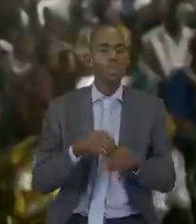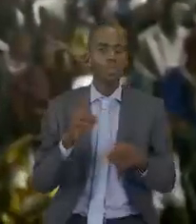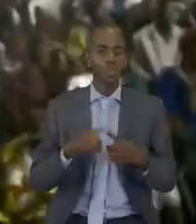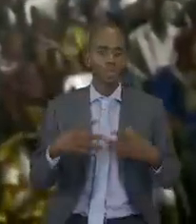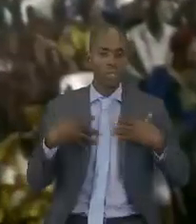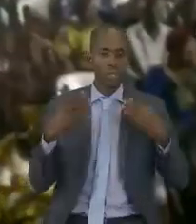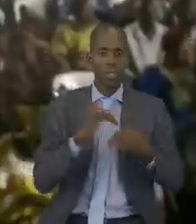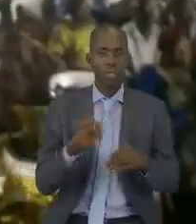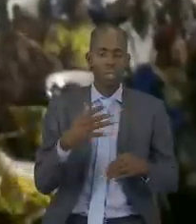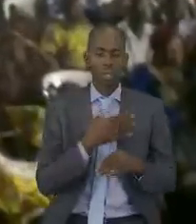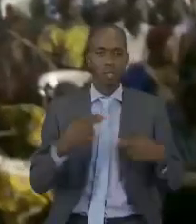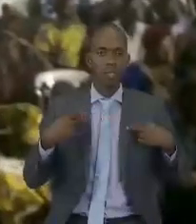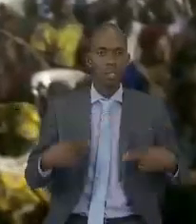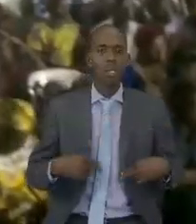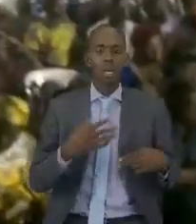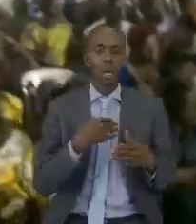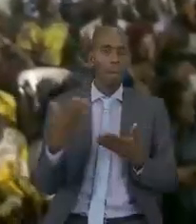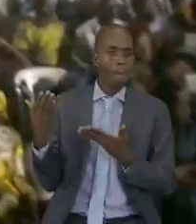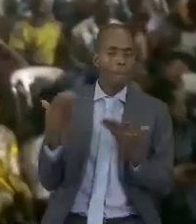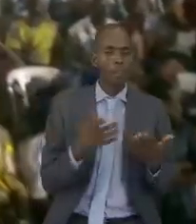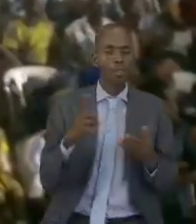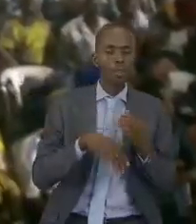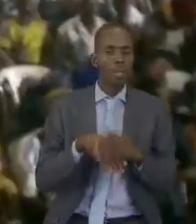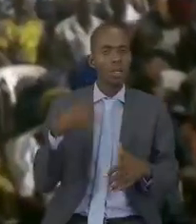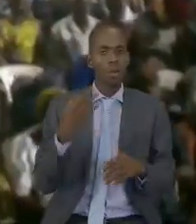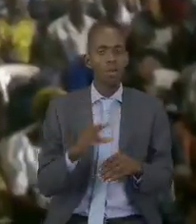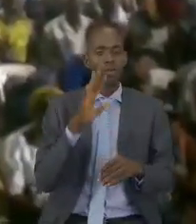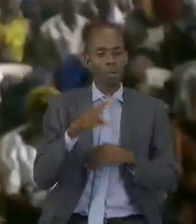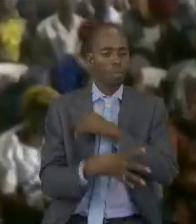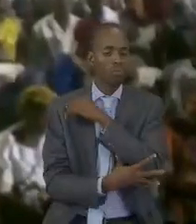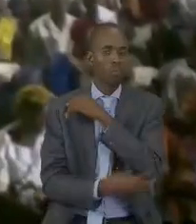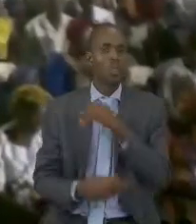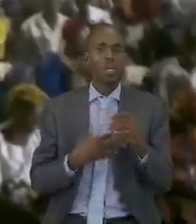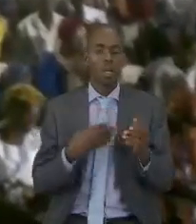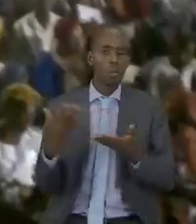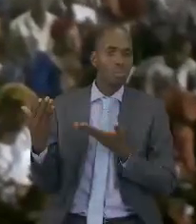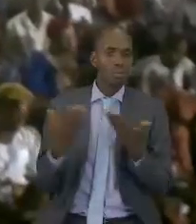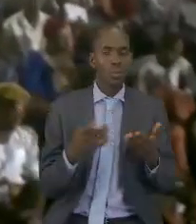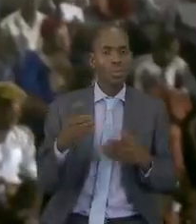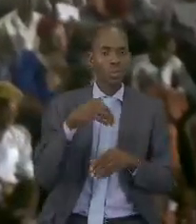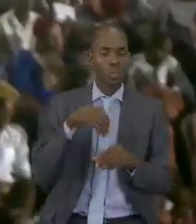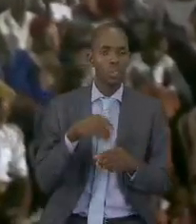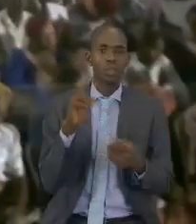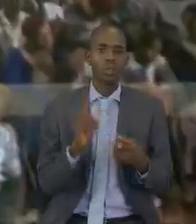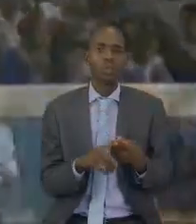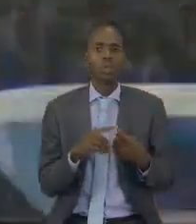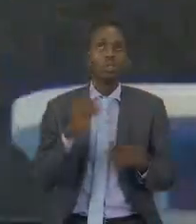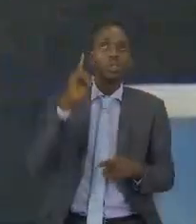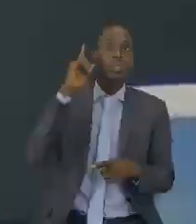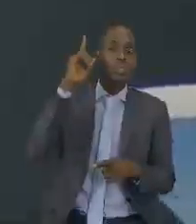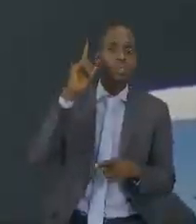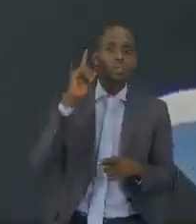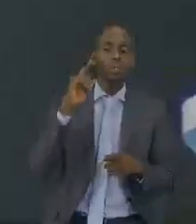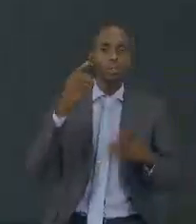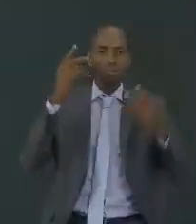healing and health, and it brings you out of your poverty and it brings you into his